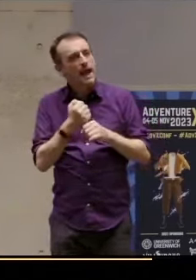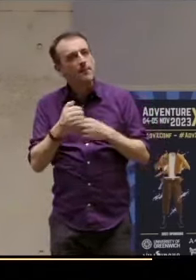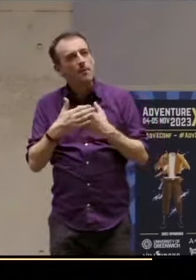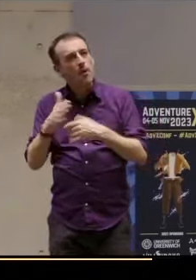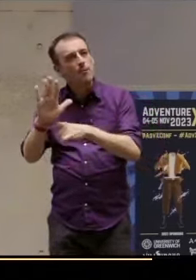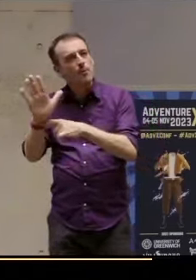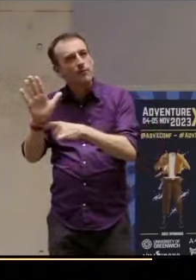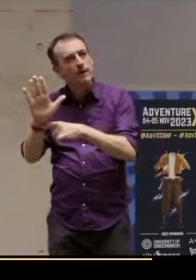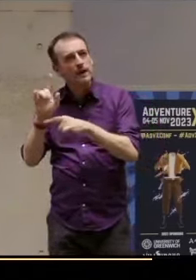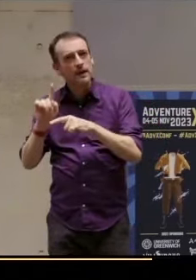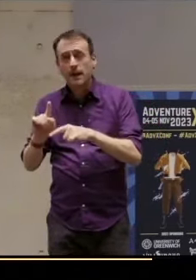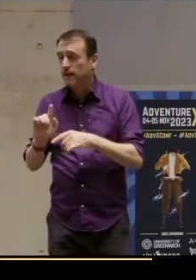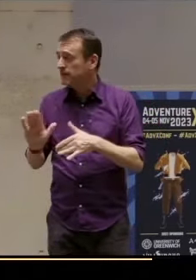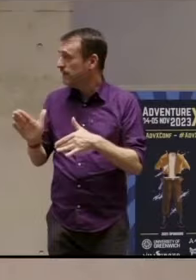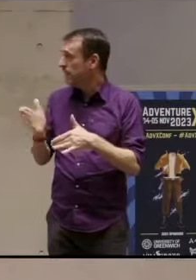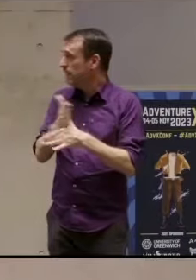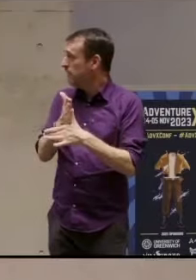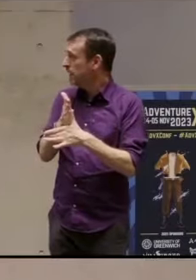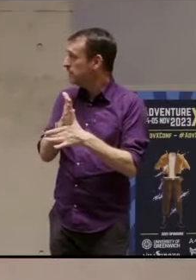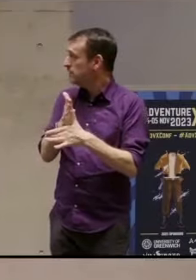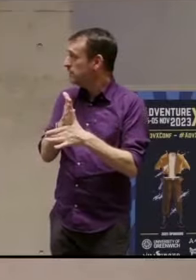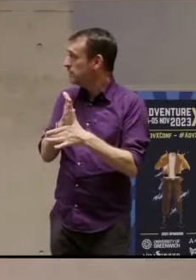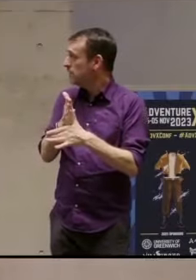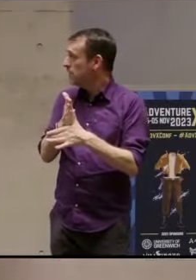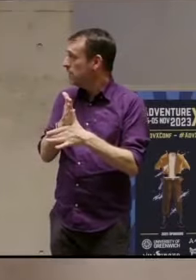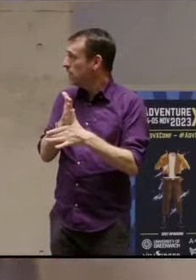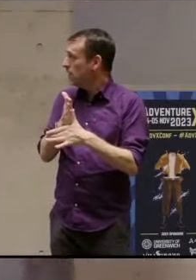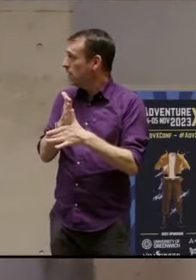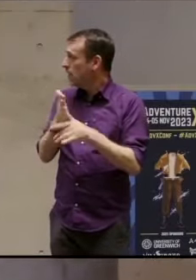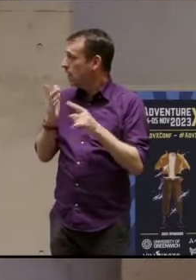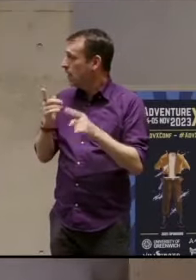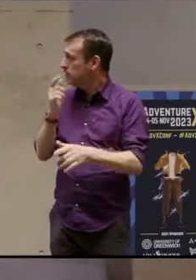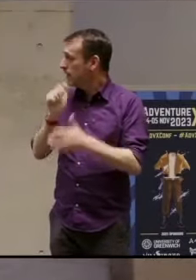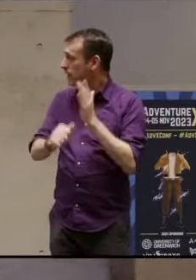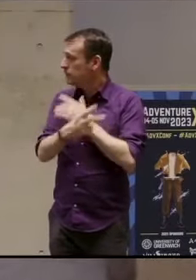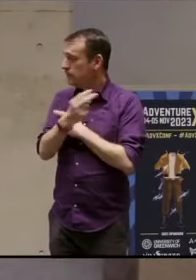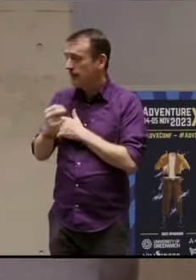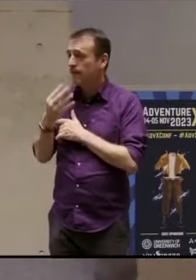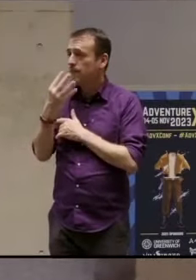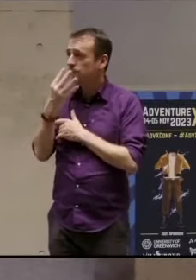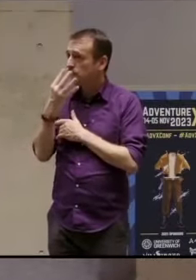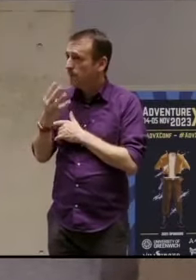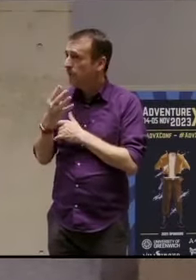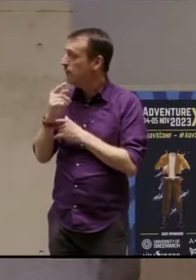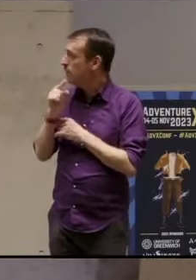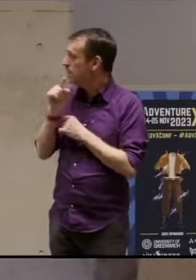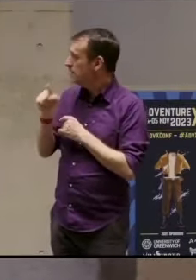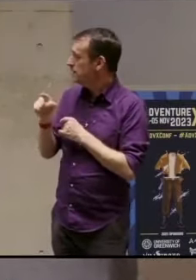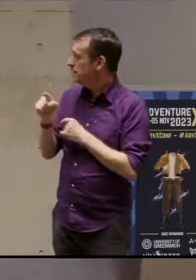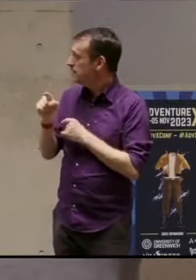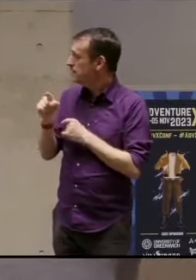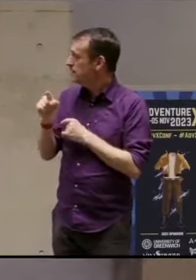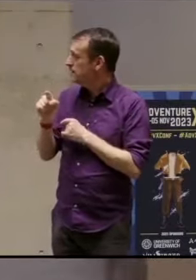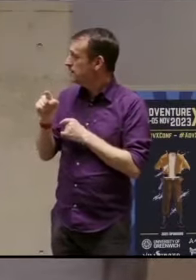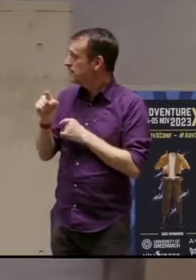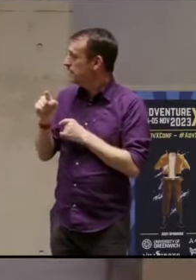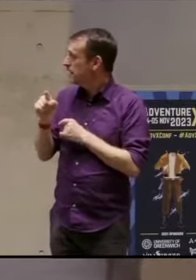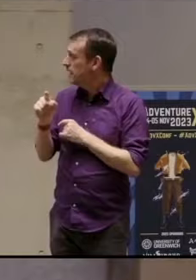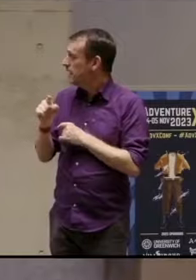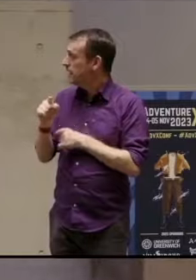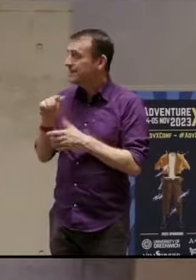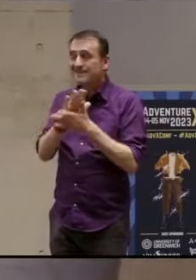first point-and-click title of Poland, which is AD 2044, is based on the dystopian Polish comedy